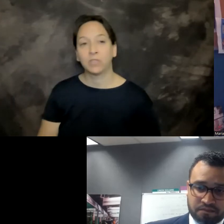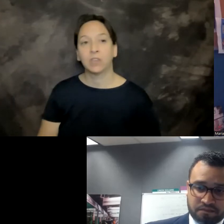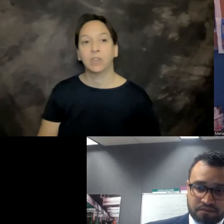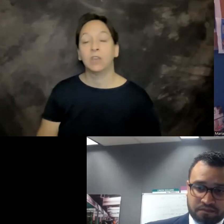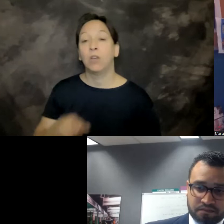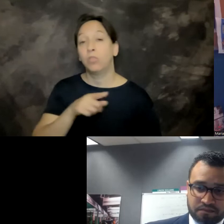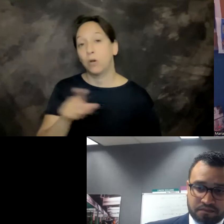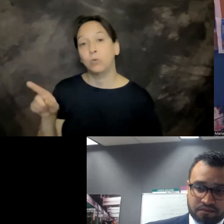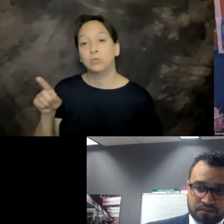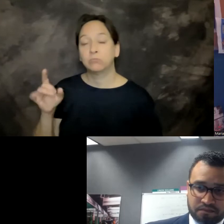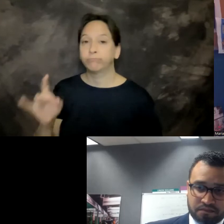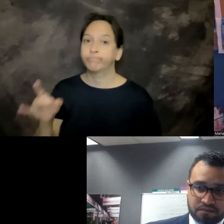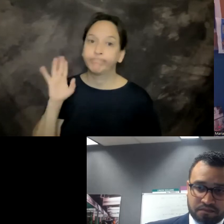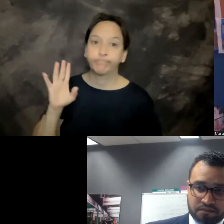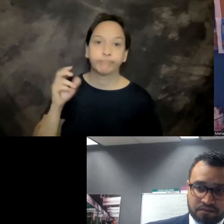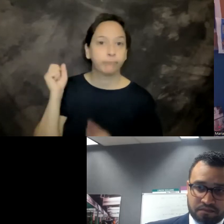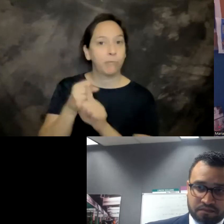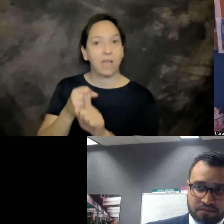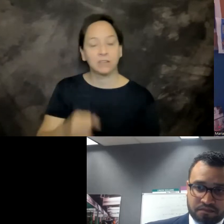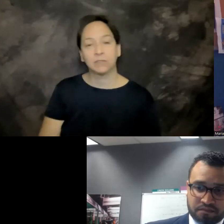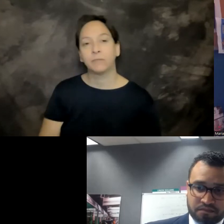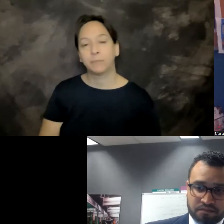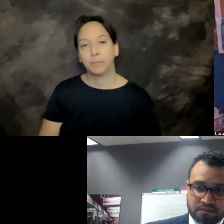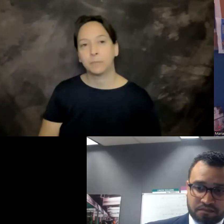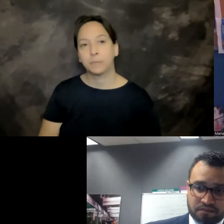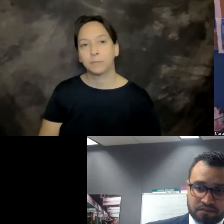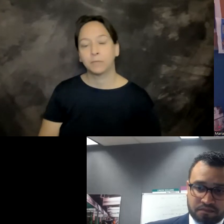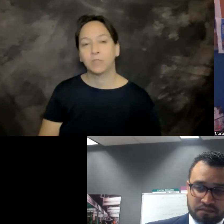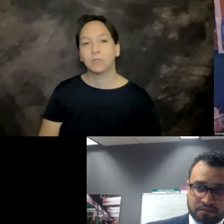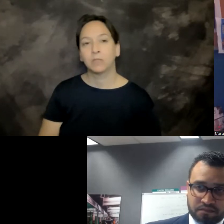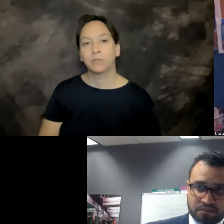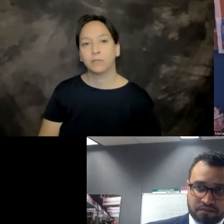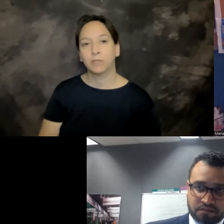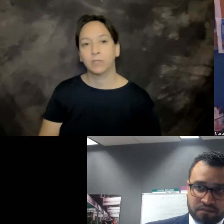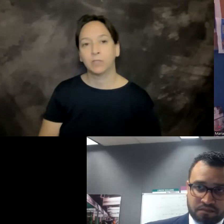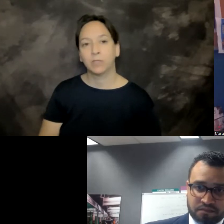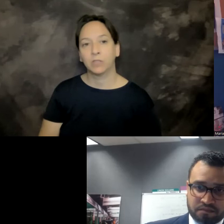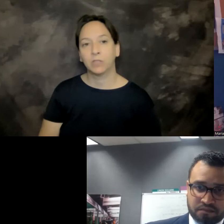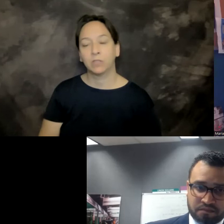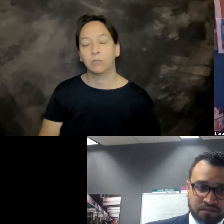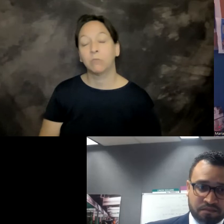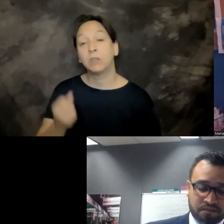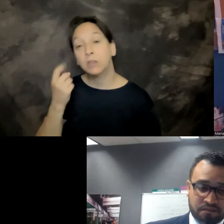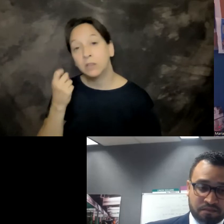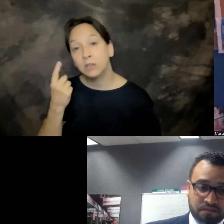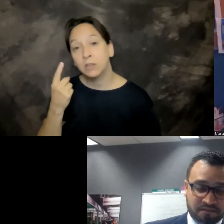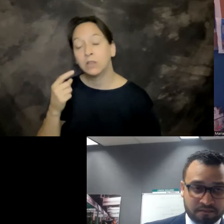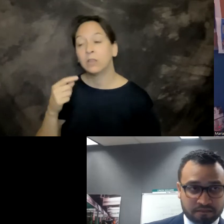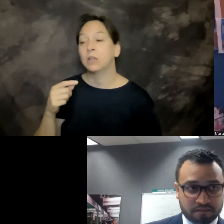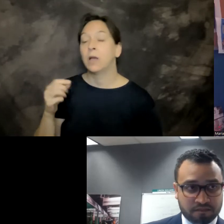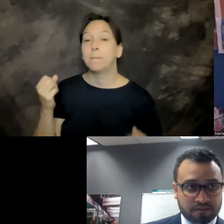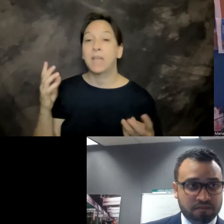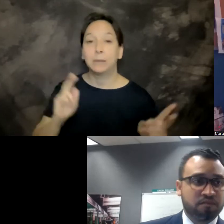drastically inhibited. So on both ends of the line, because of the amount of gentrification the city has experienced, because of the amount